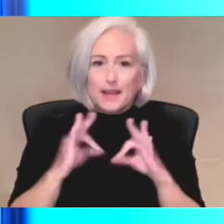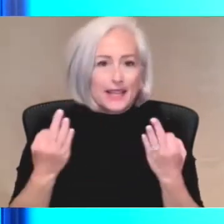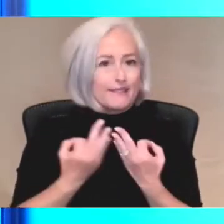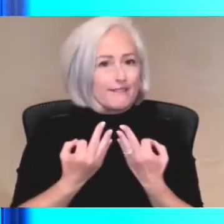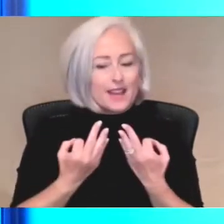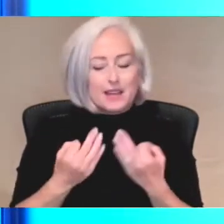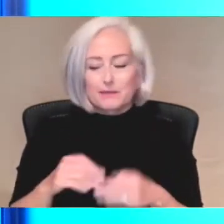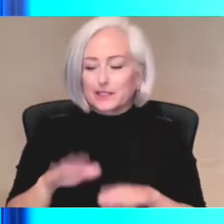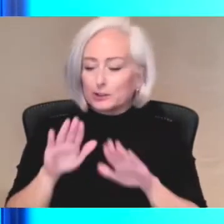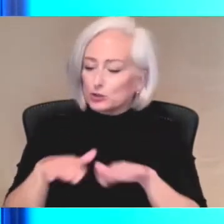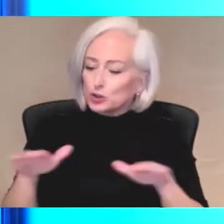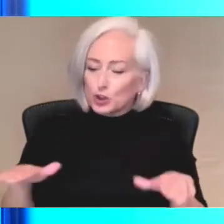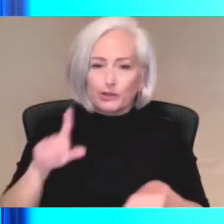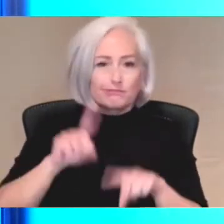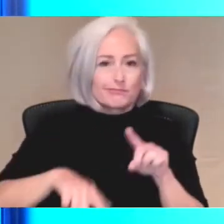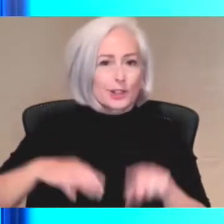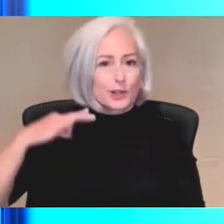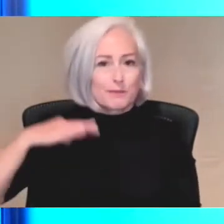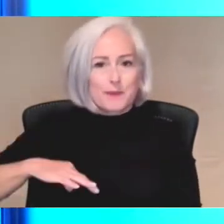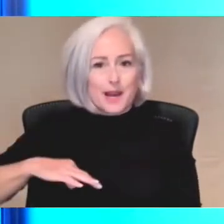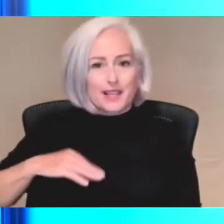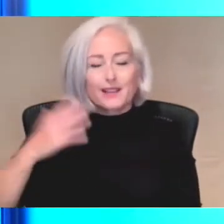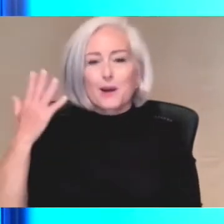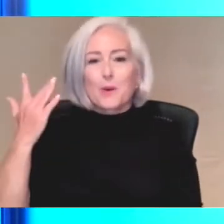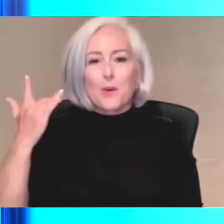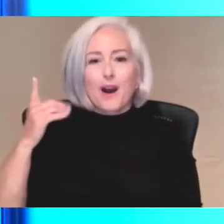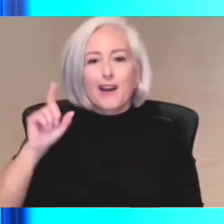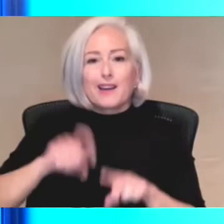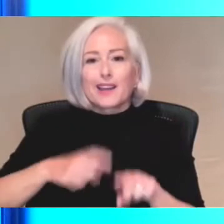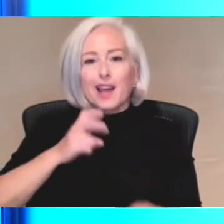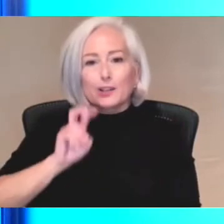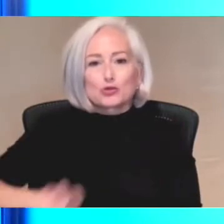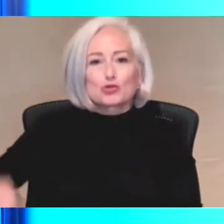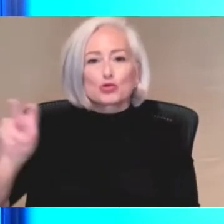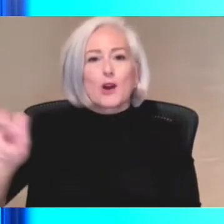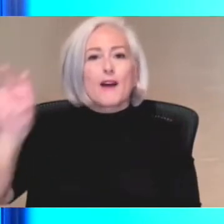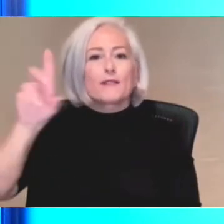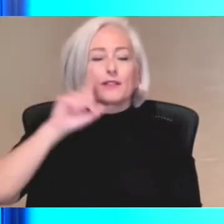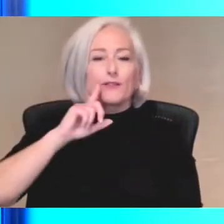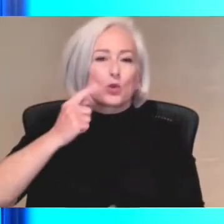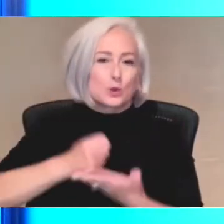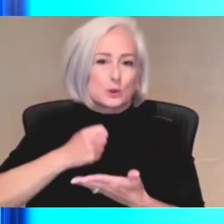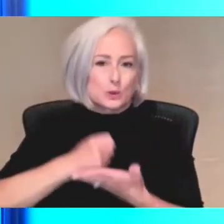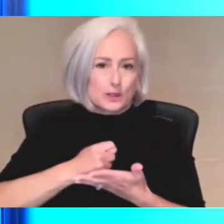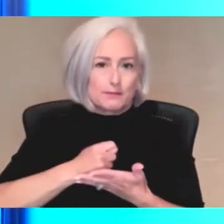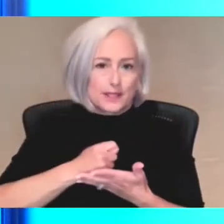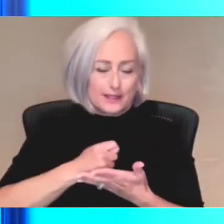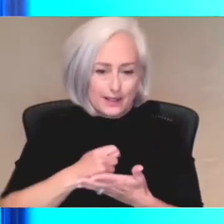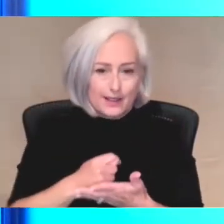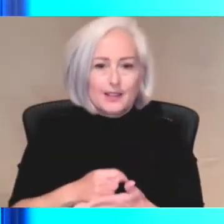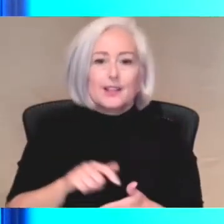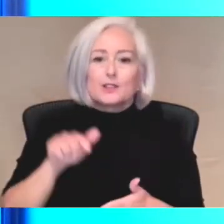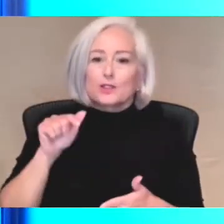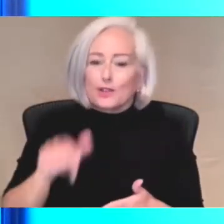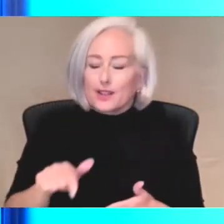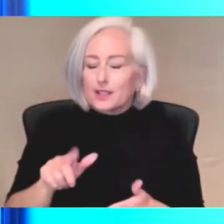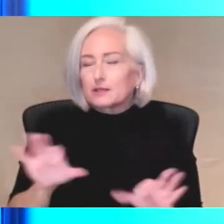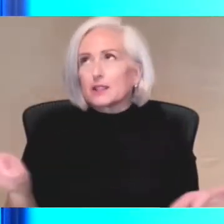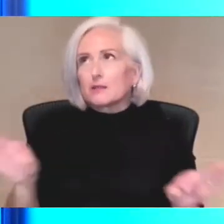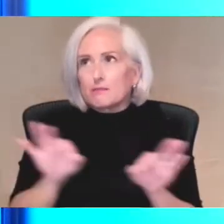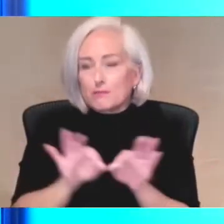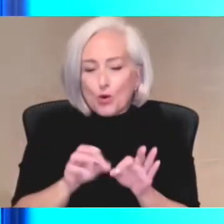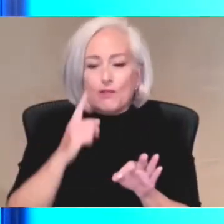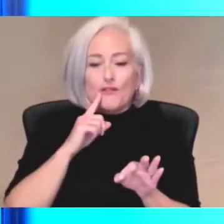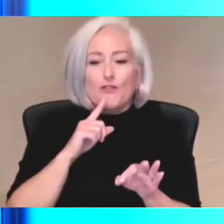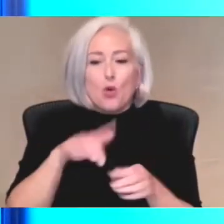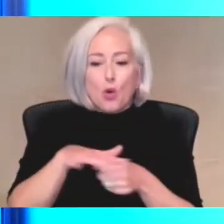of not being able to relocate. And so this is incredibly important to the patients to be able to access the best treatment here.